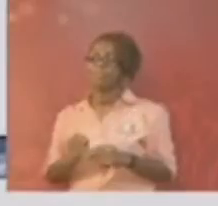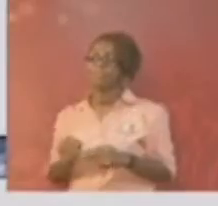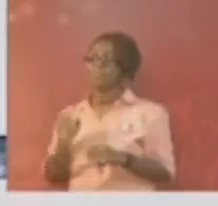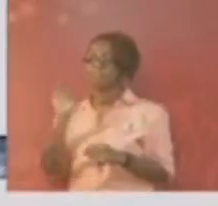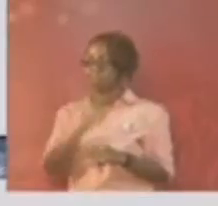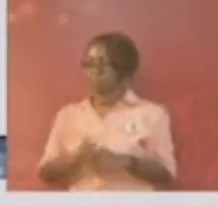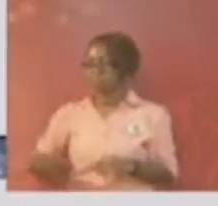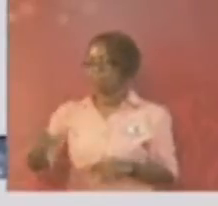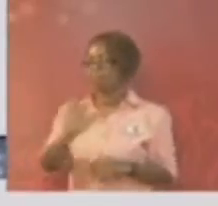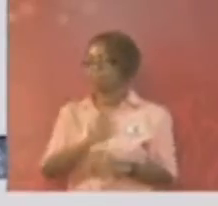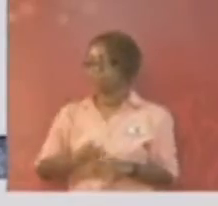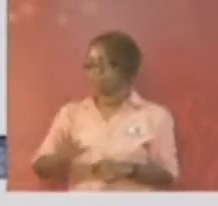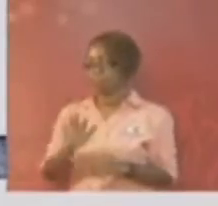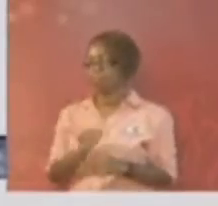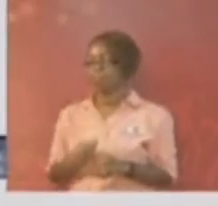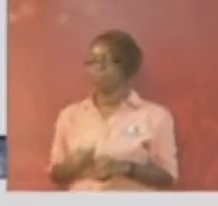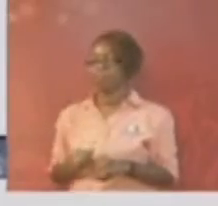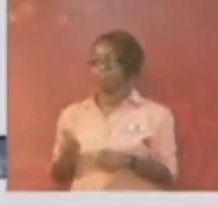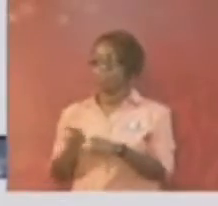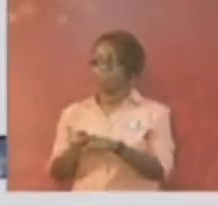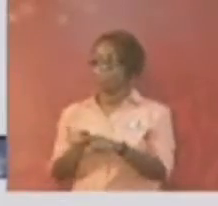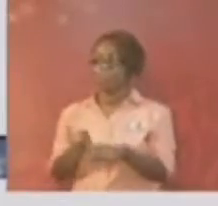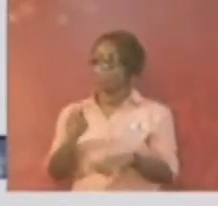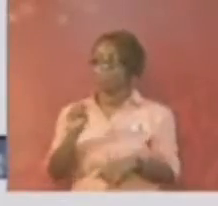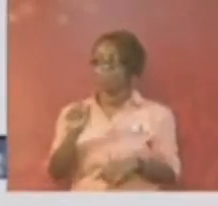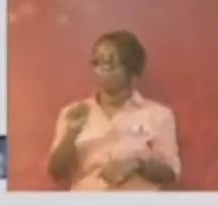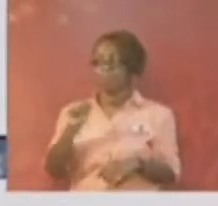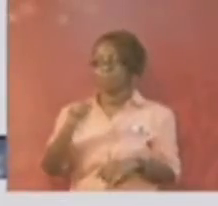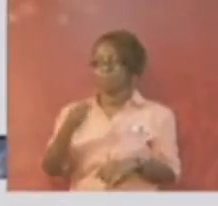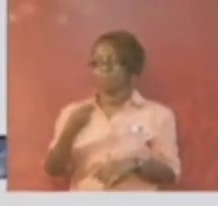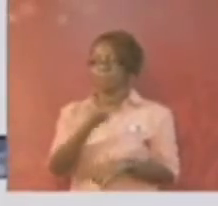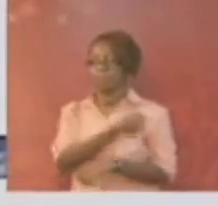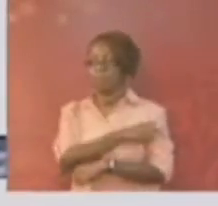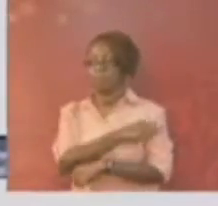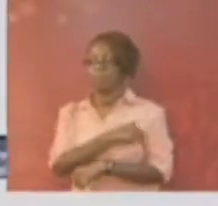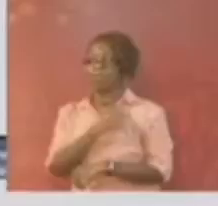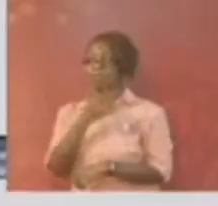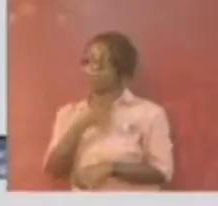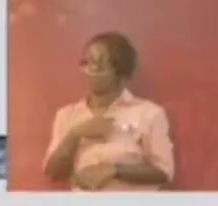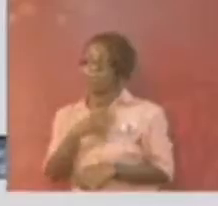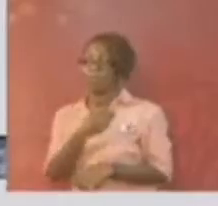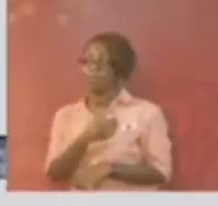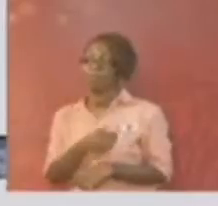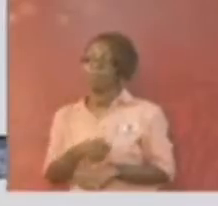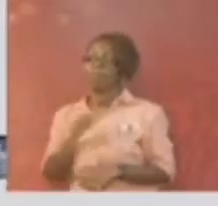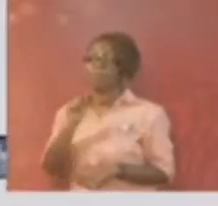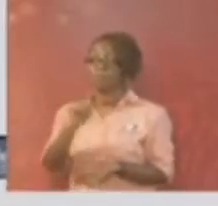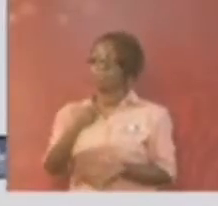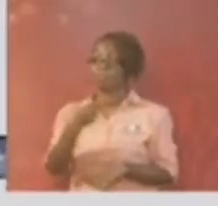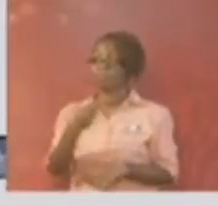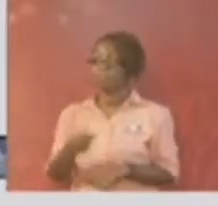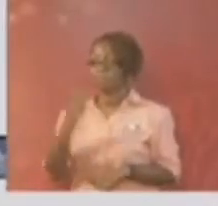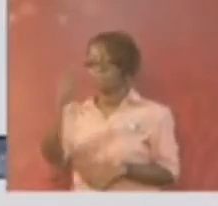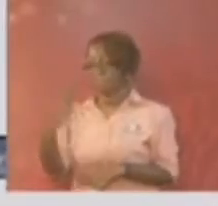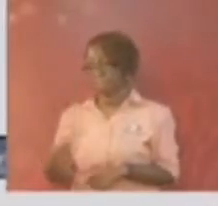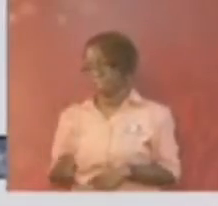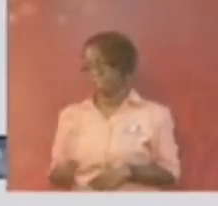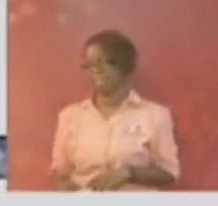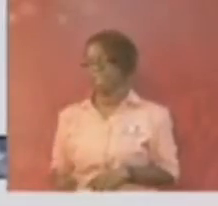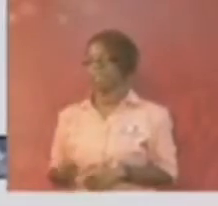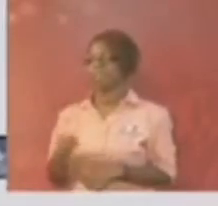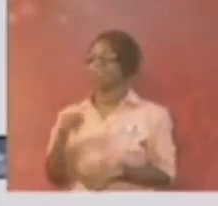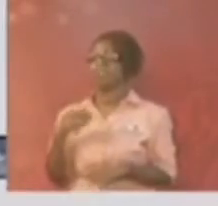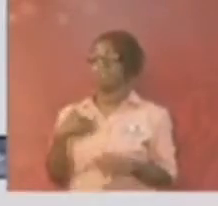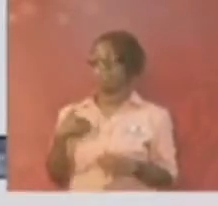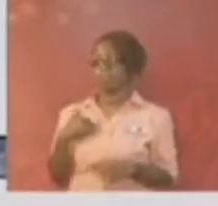Center at the Mount Hope Women's Hospital on Thursdays. Over the course of the pandemic, we've seen an increase in